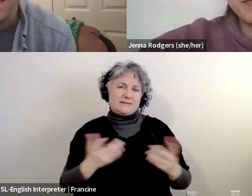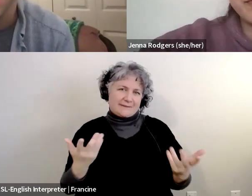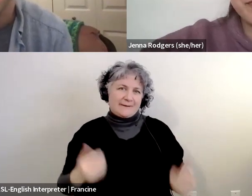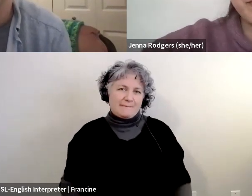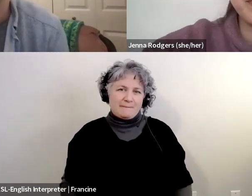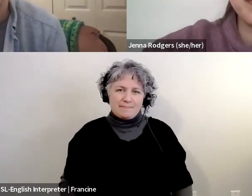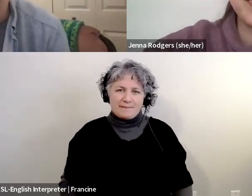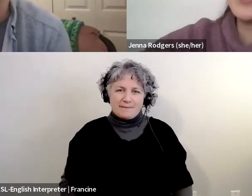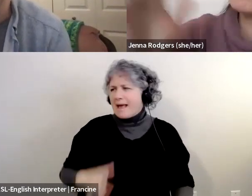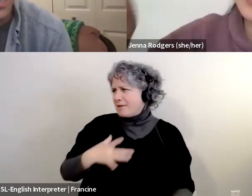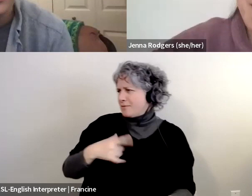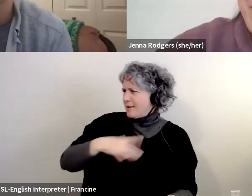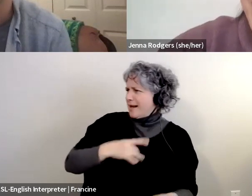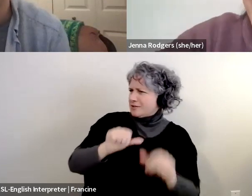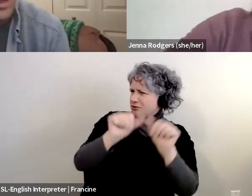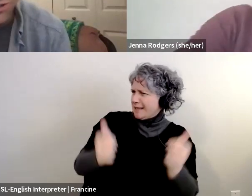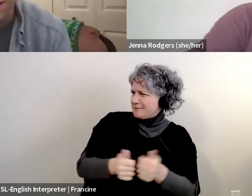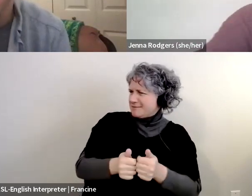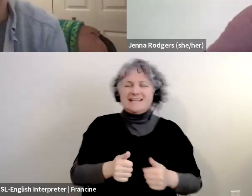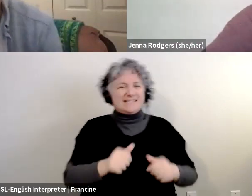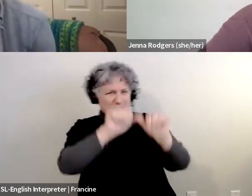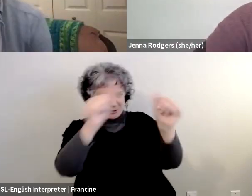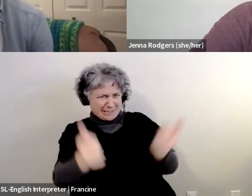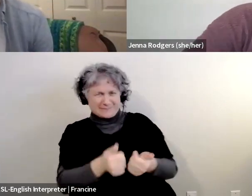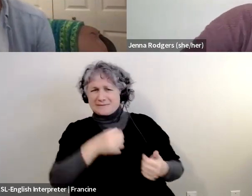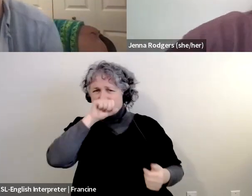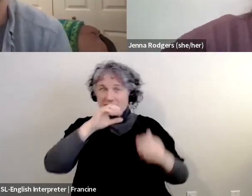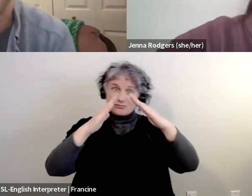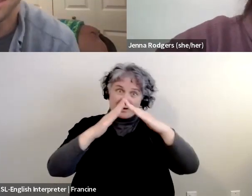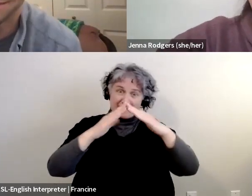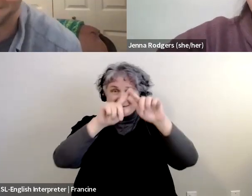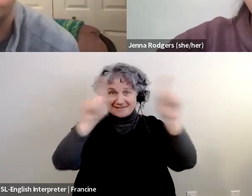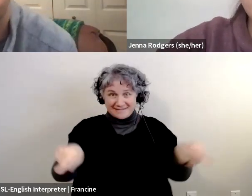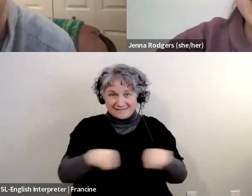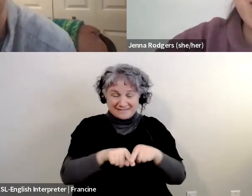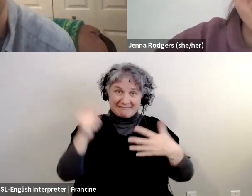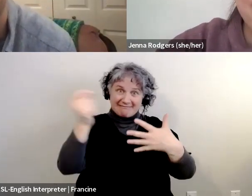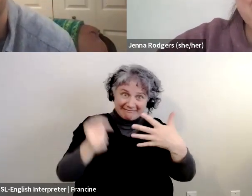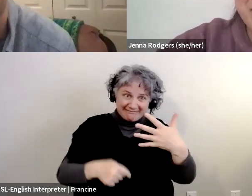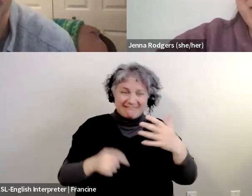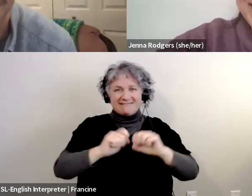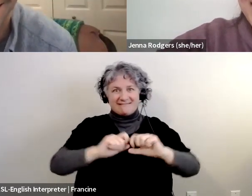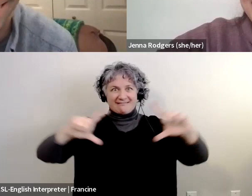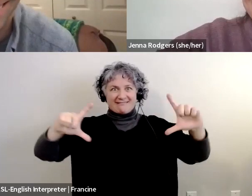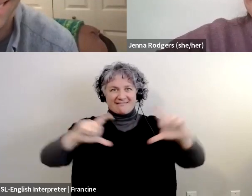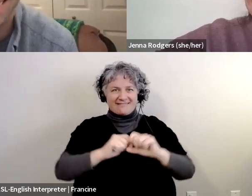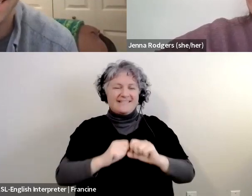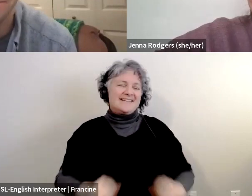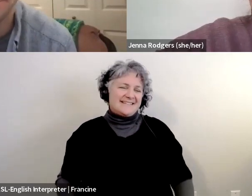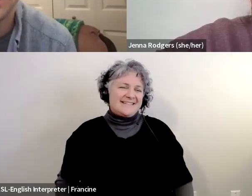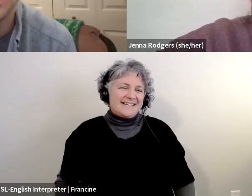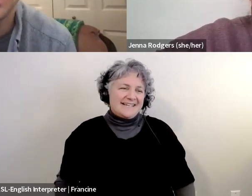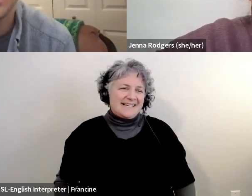Plus we love shapes, right? We love shapes. Love shapes. We could step forward one more slide